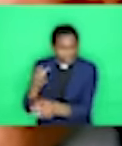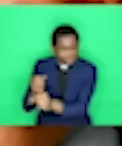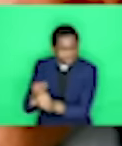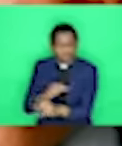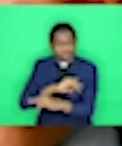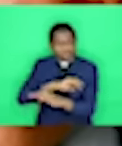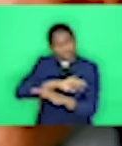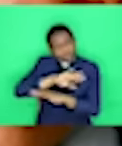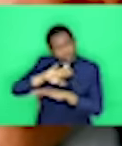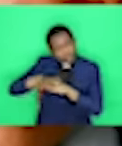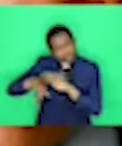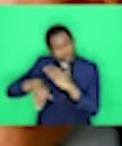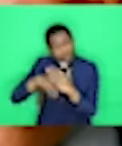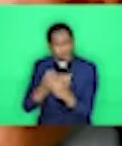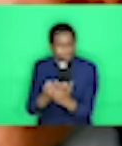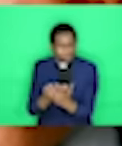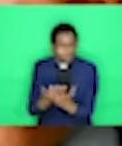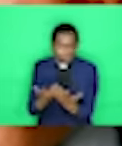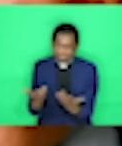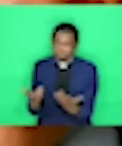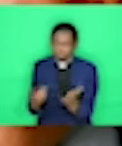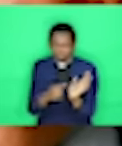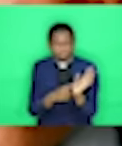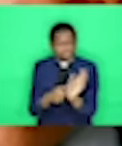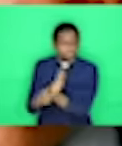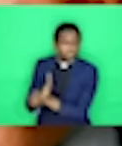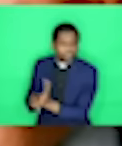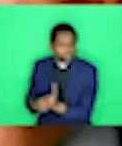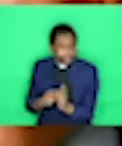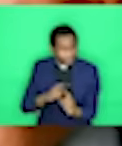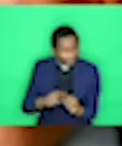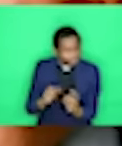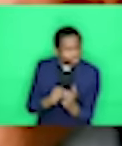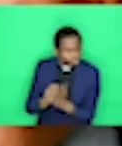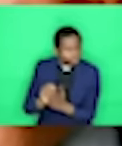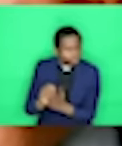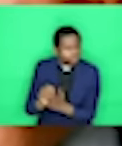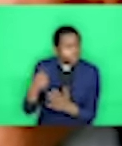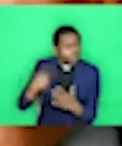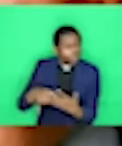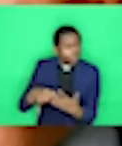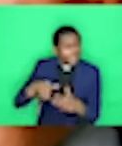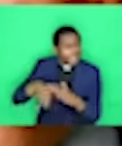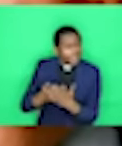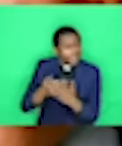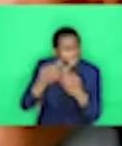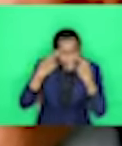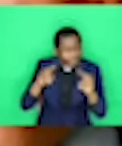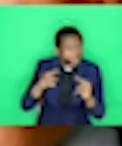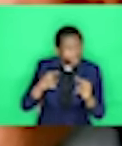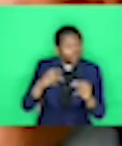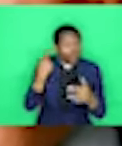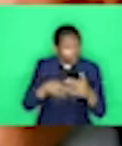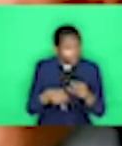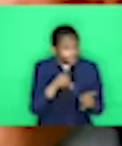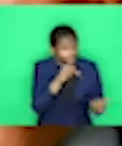They are all symptoms. The reality is what the human beings in the nation are doing. That is causing what we are seeing.